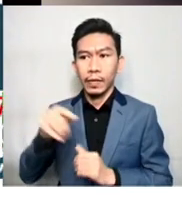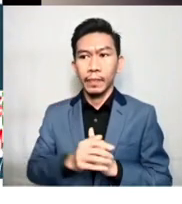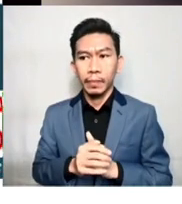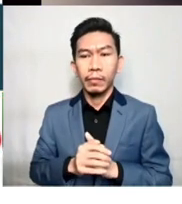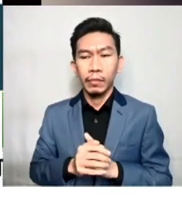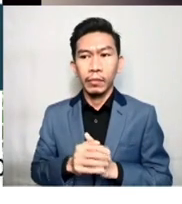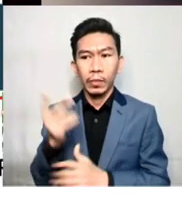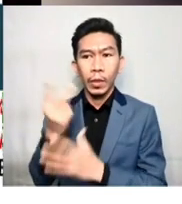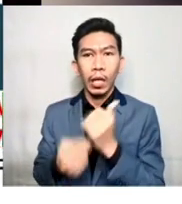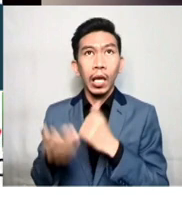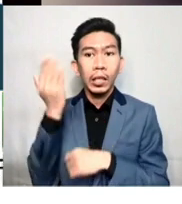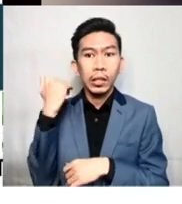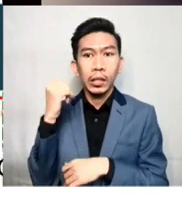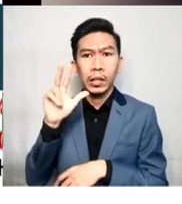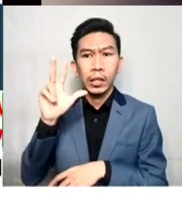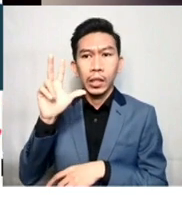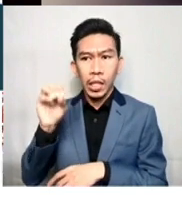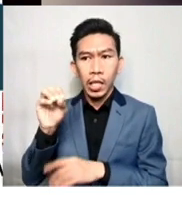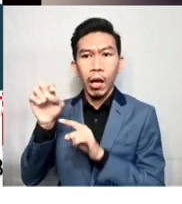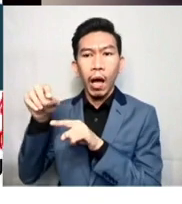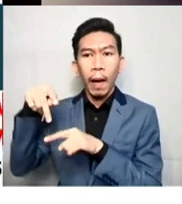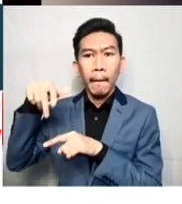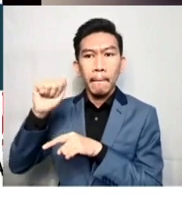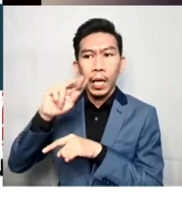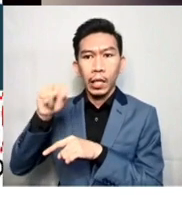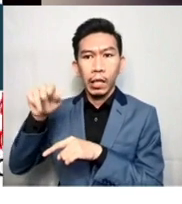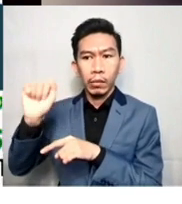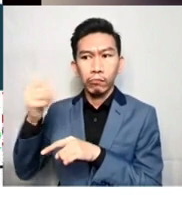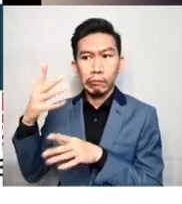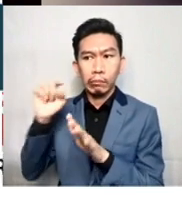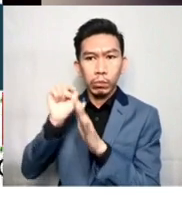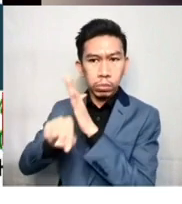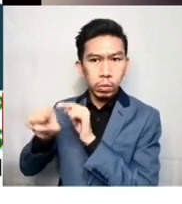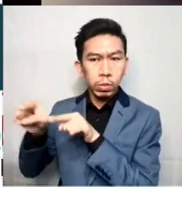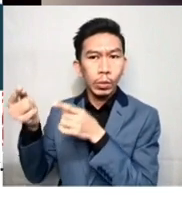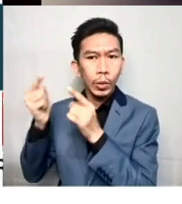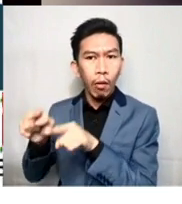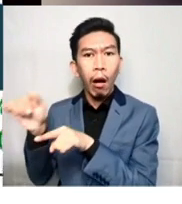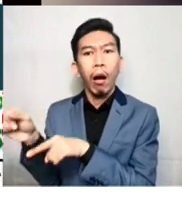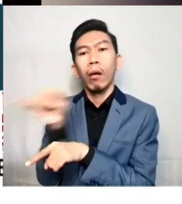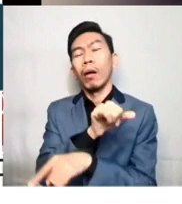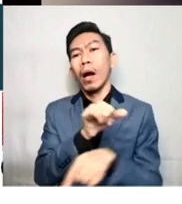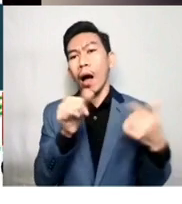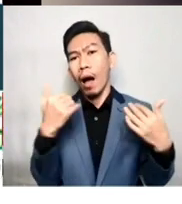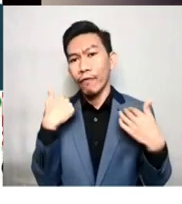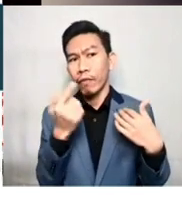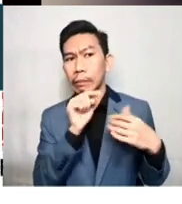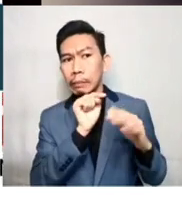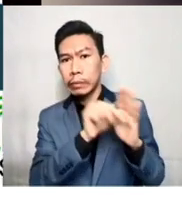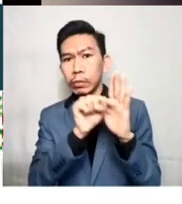But on the 30th, just when Paña was murdered, there was also this series of